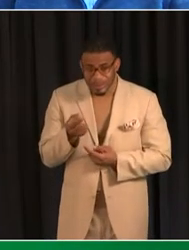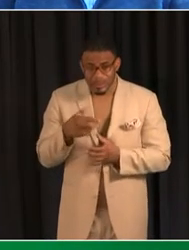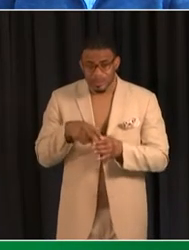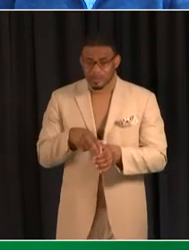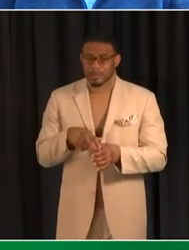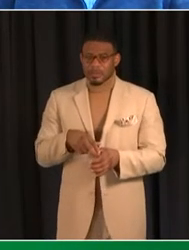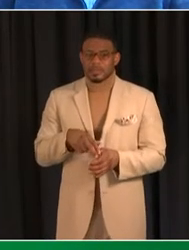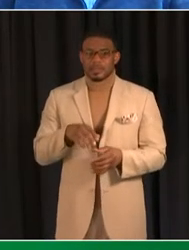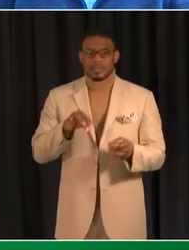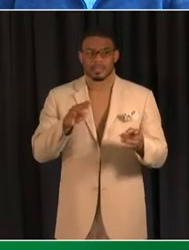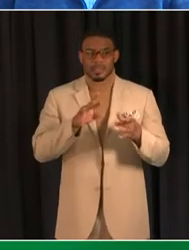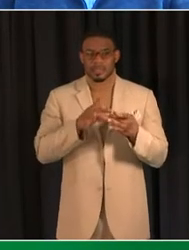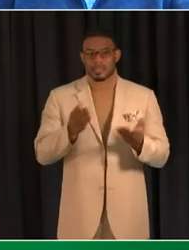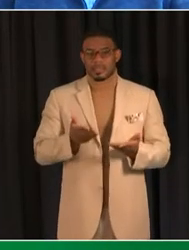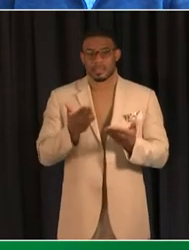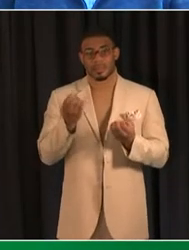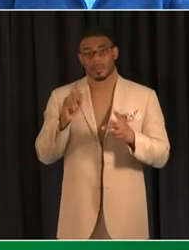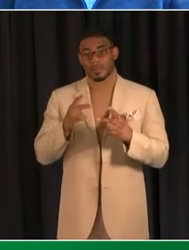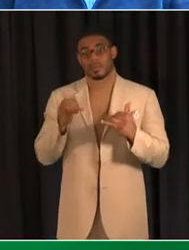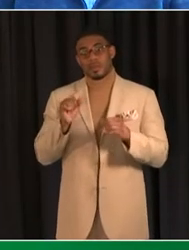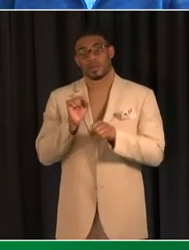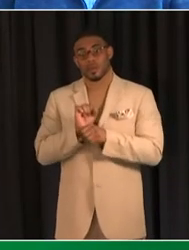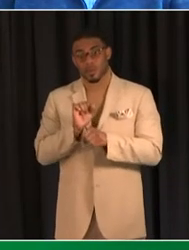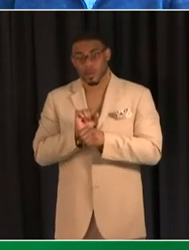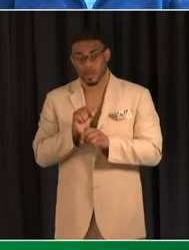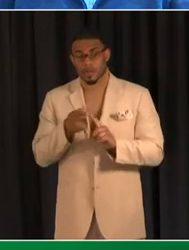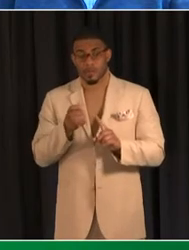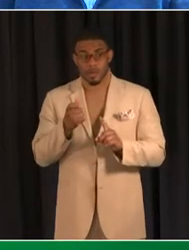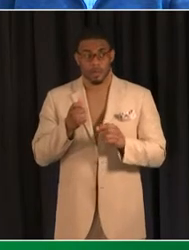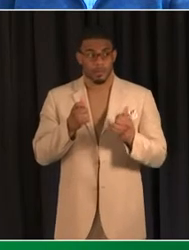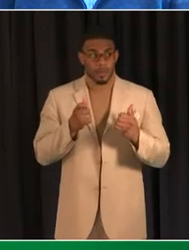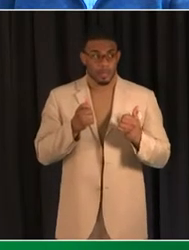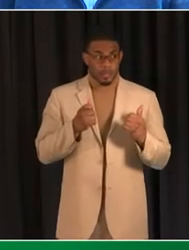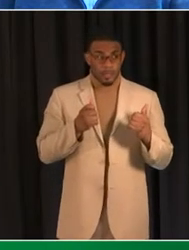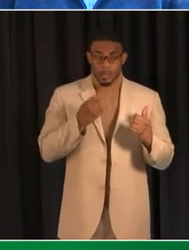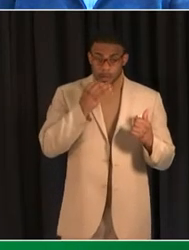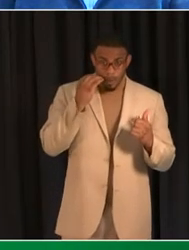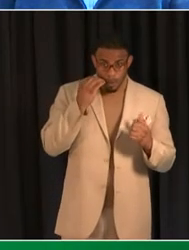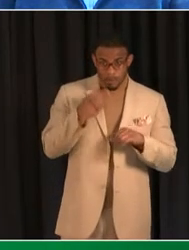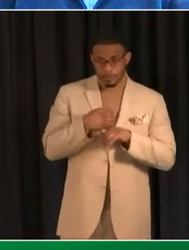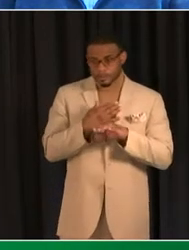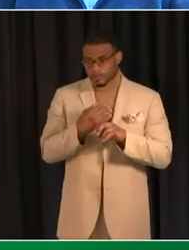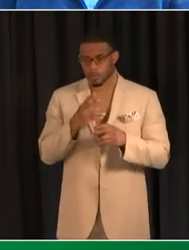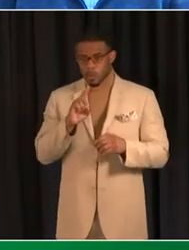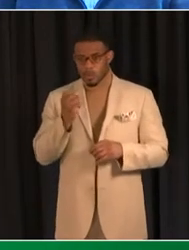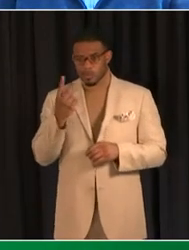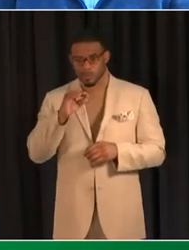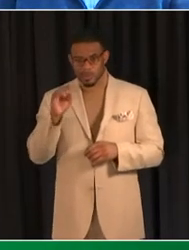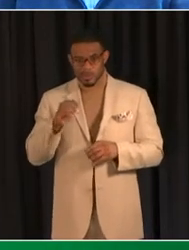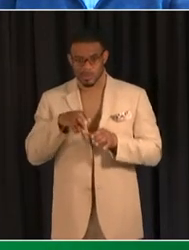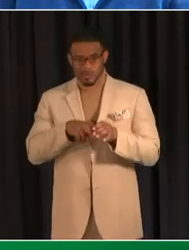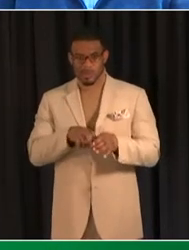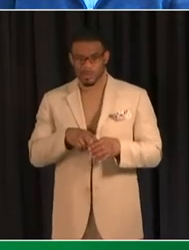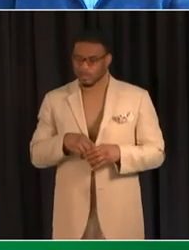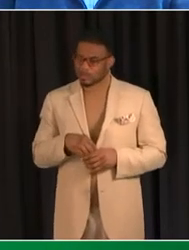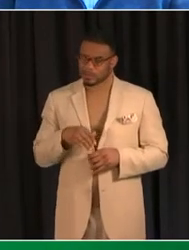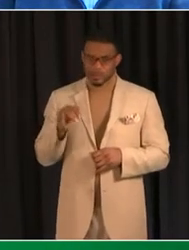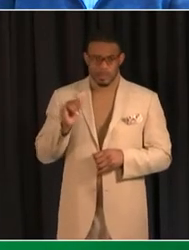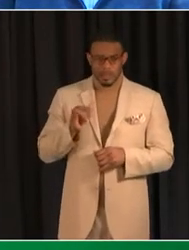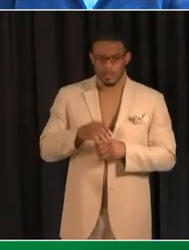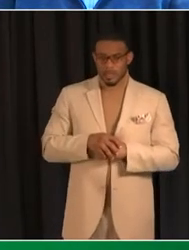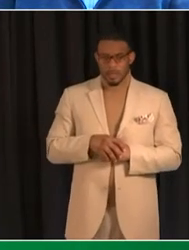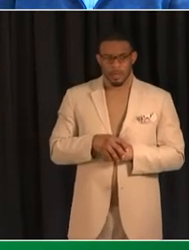John also suggested, many people are still working from home, only a 4%, but rising